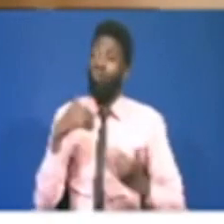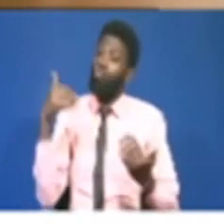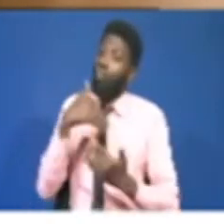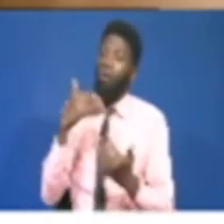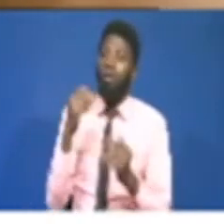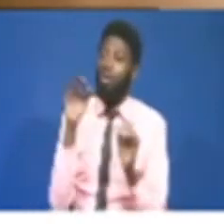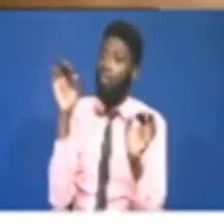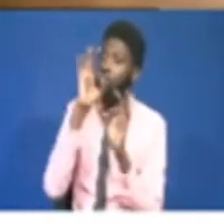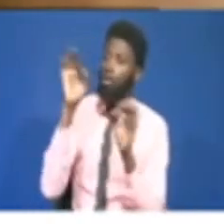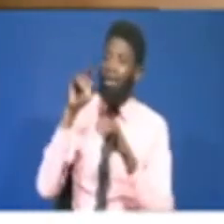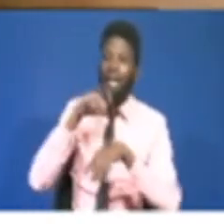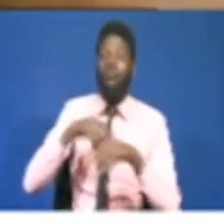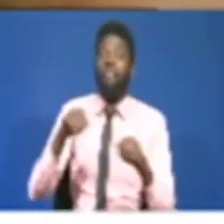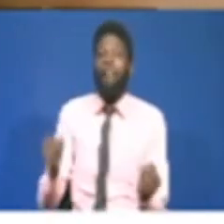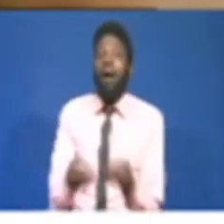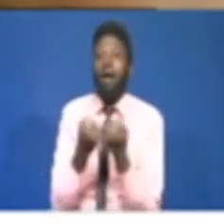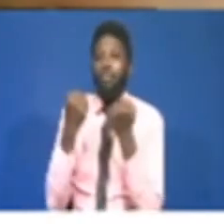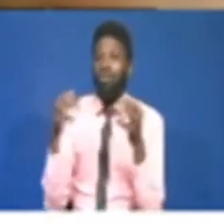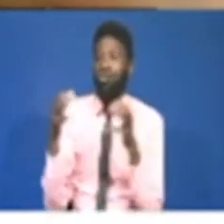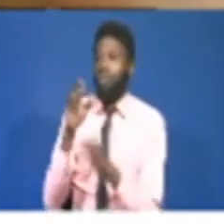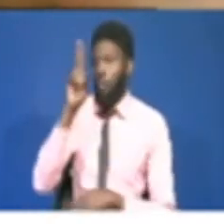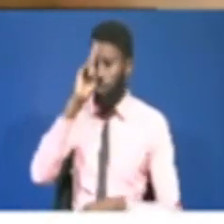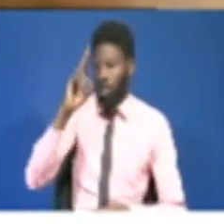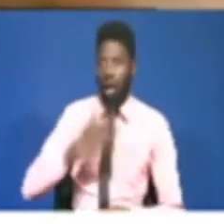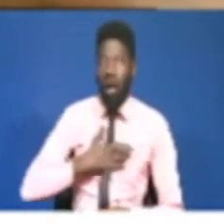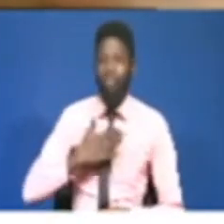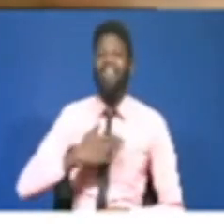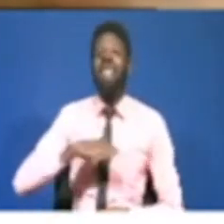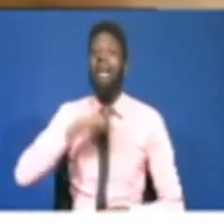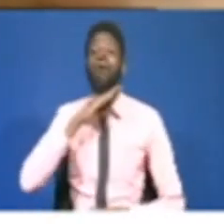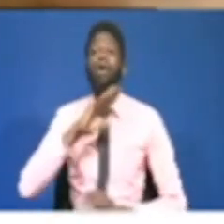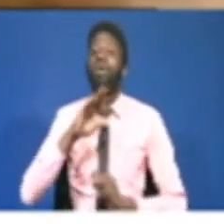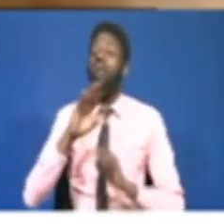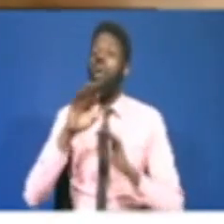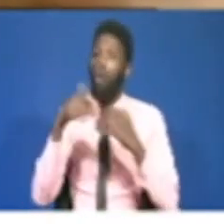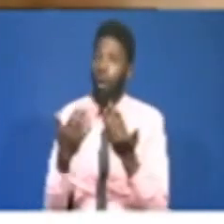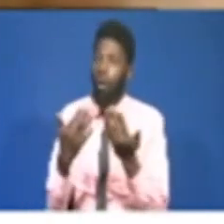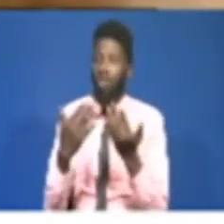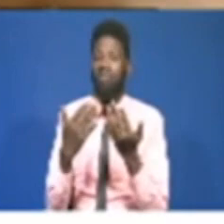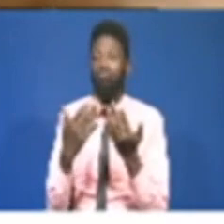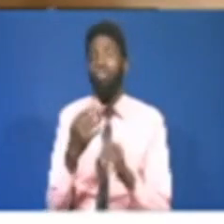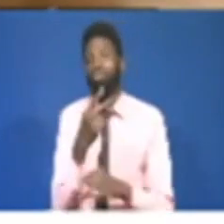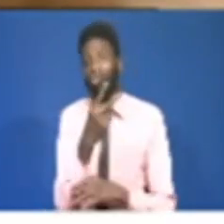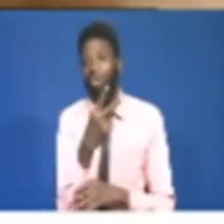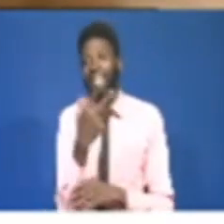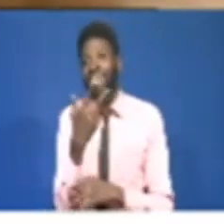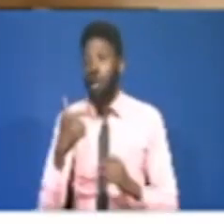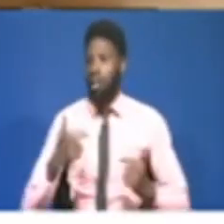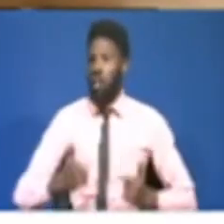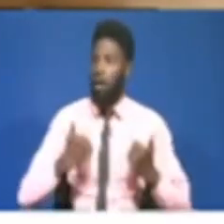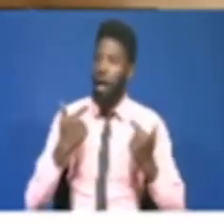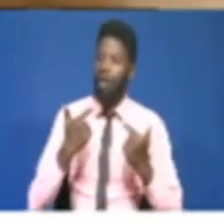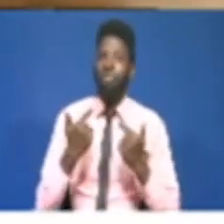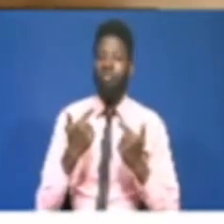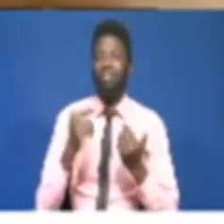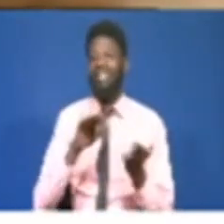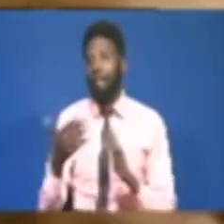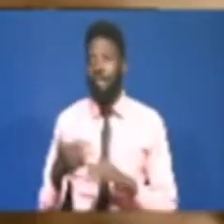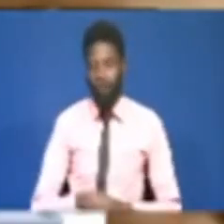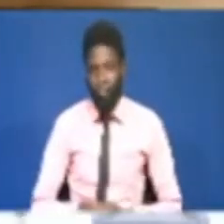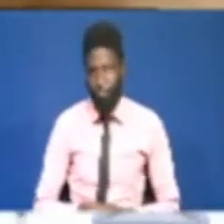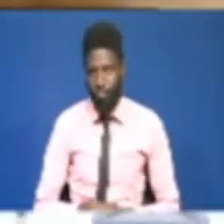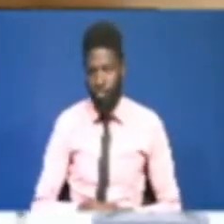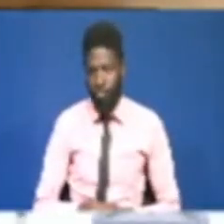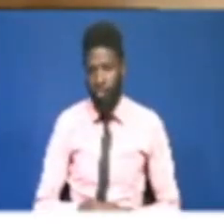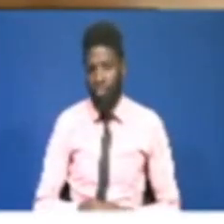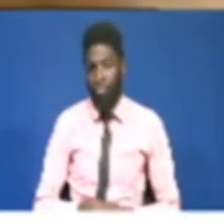lose our security personnel, and only when we lose more than two or three lives. When will one life be too